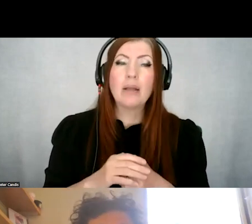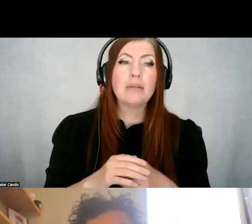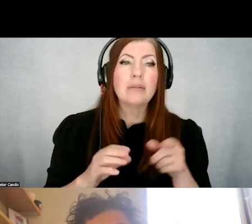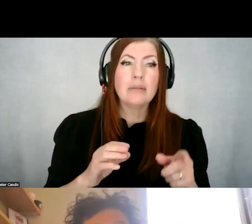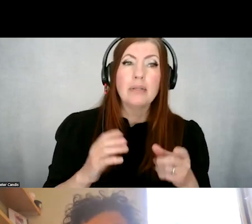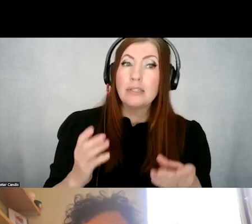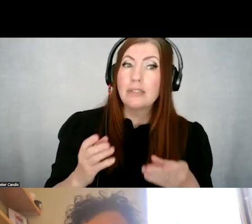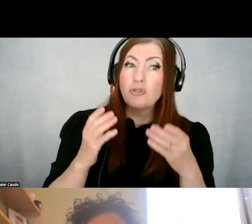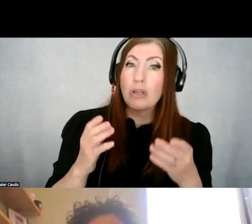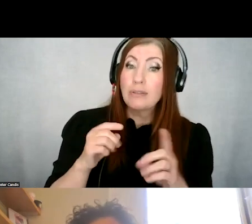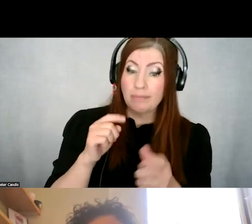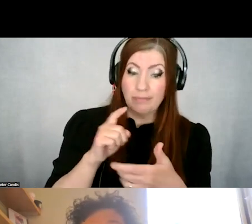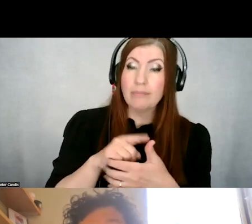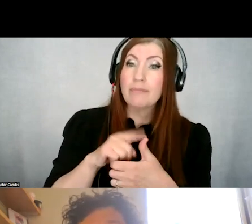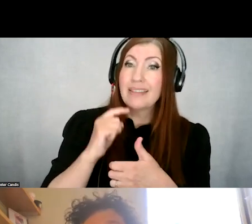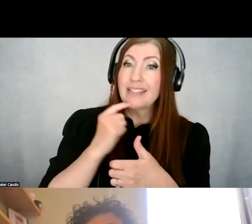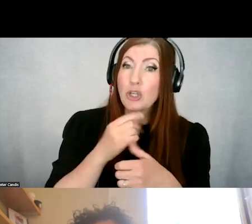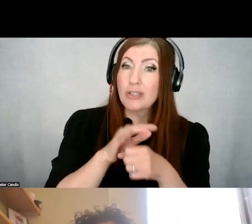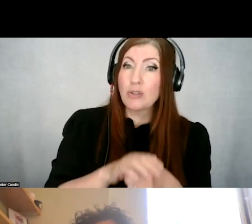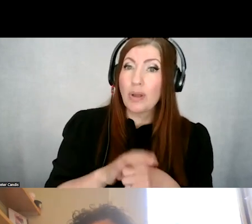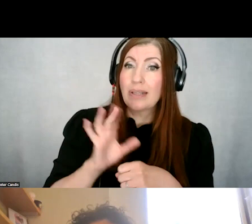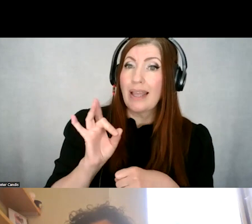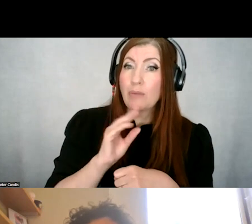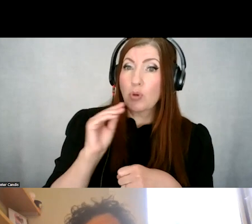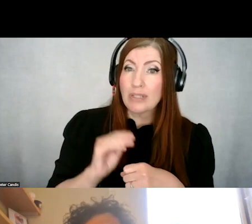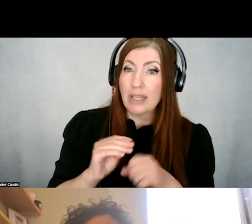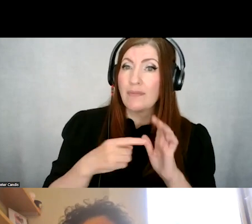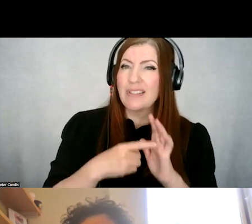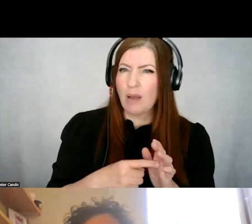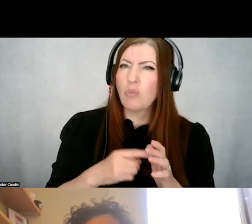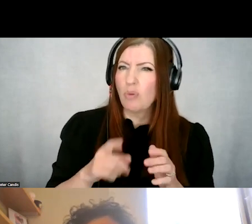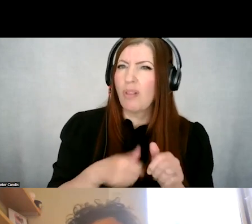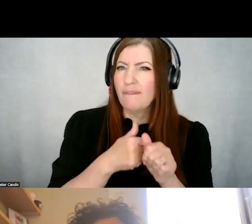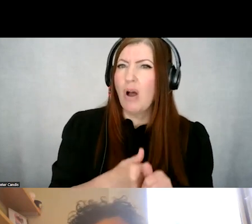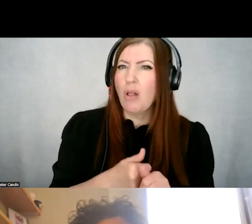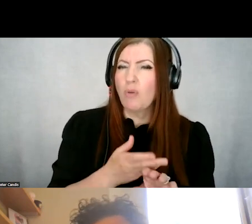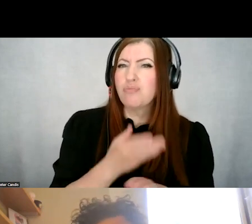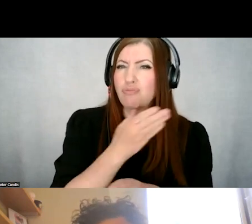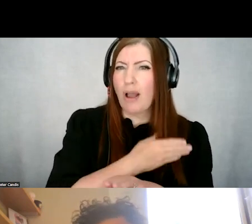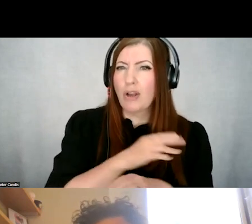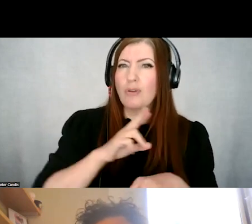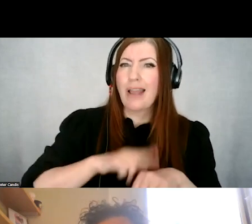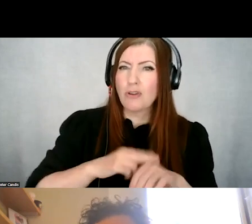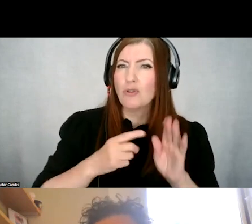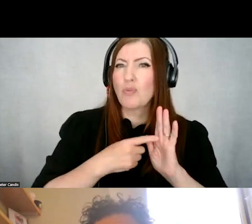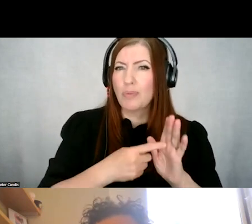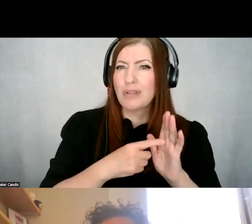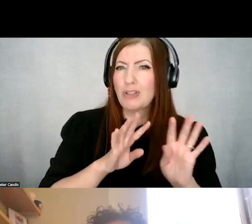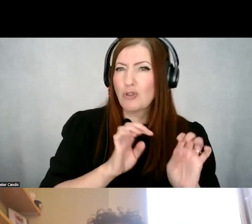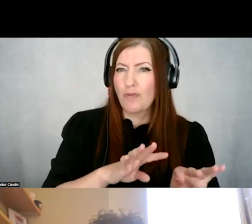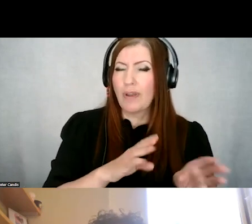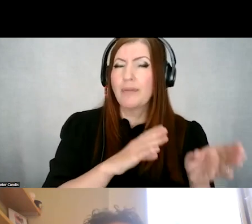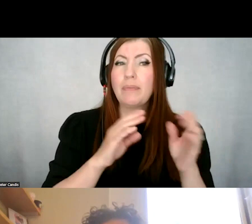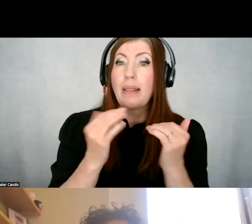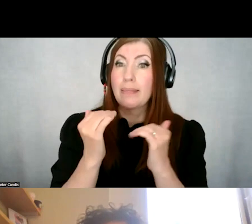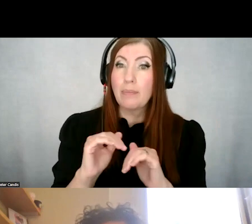those with serious distress, which was about 8% of the sample, which is consistent with prior nationally representative surveys. And then we limit that